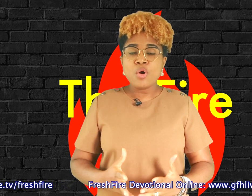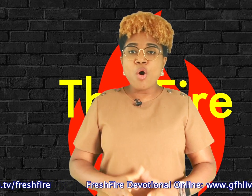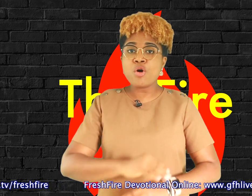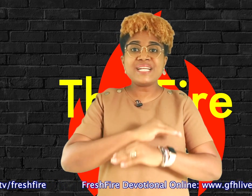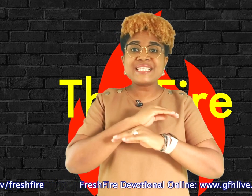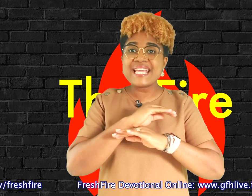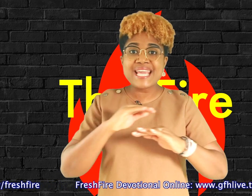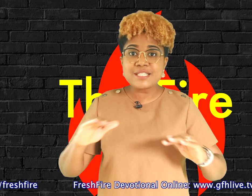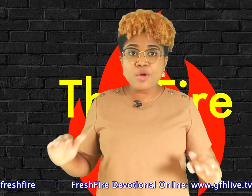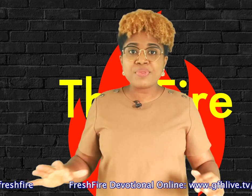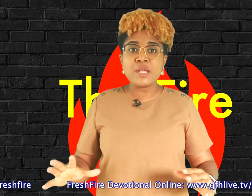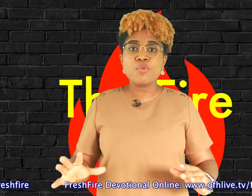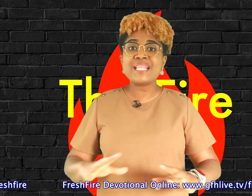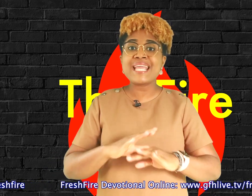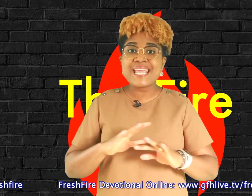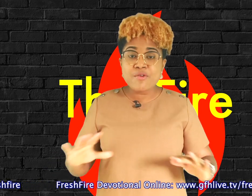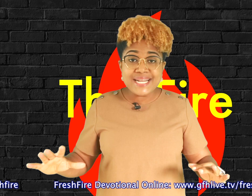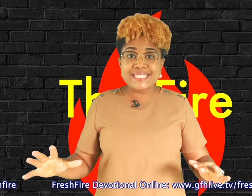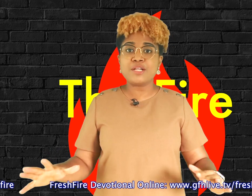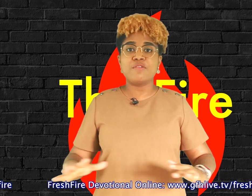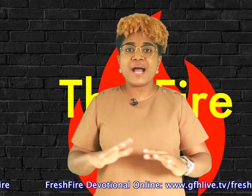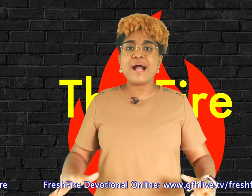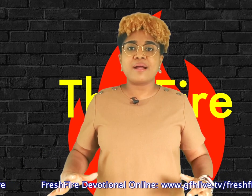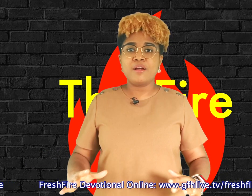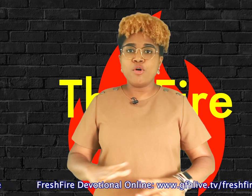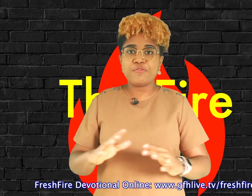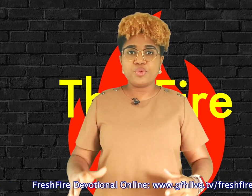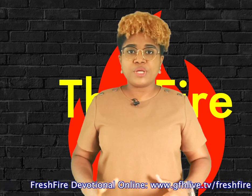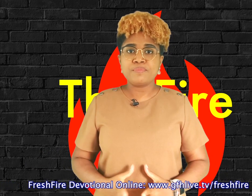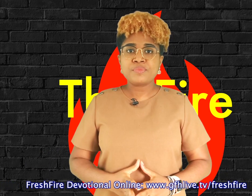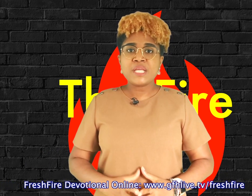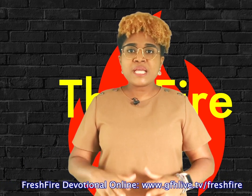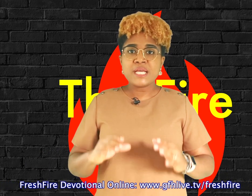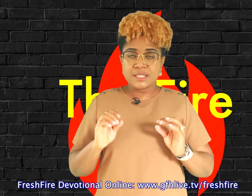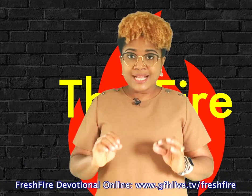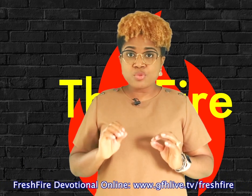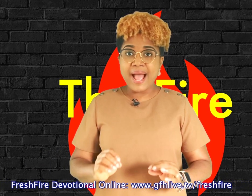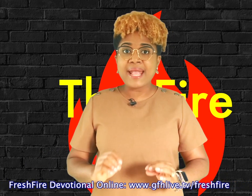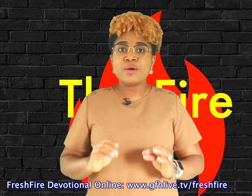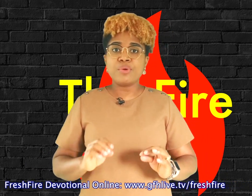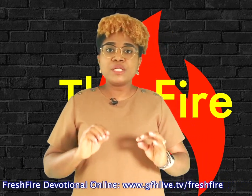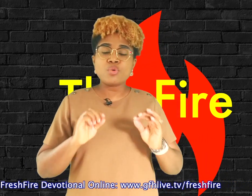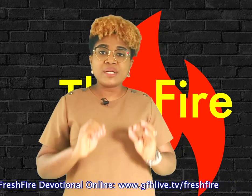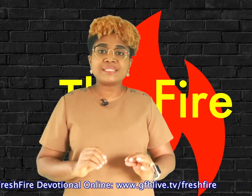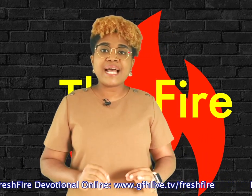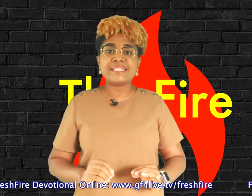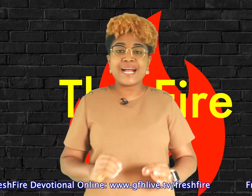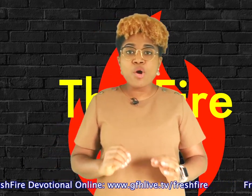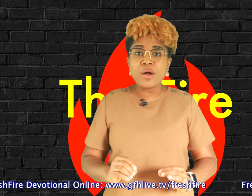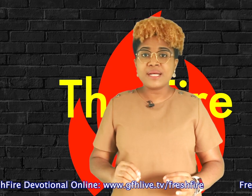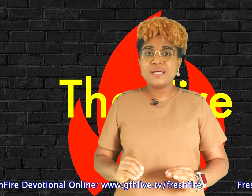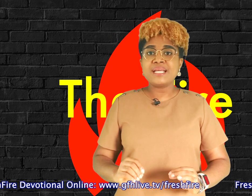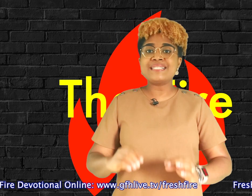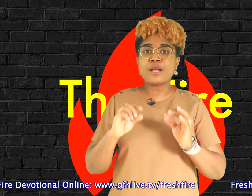zeal, or God is against something with a great deal of anger or fury. That's why we need to understand